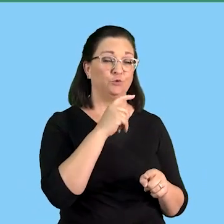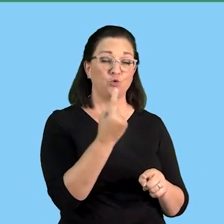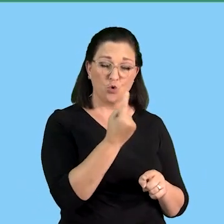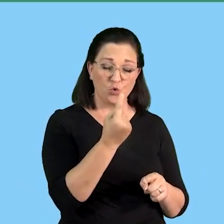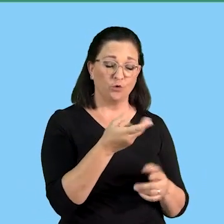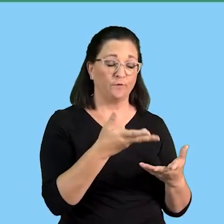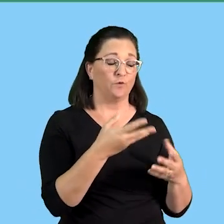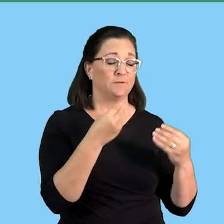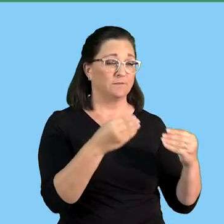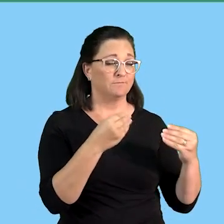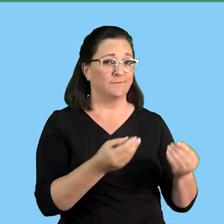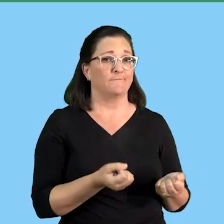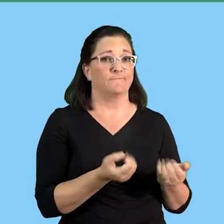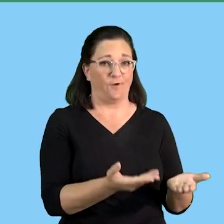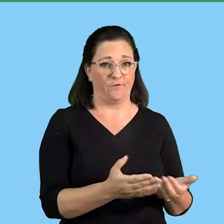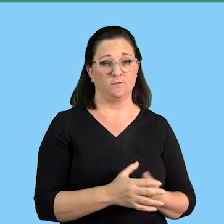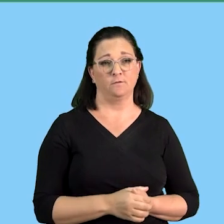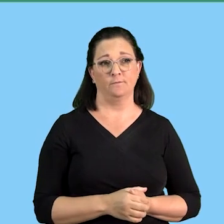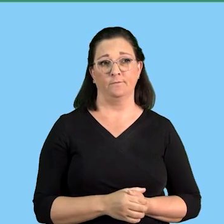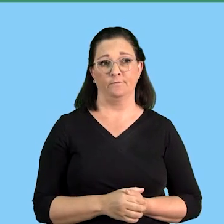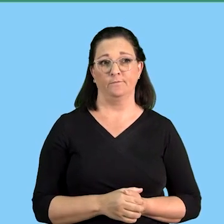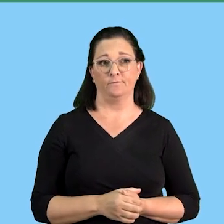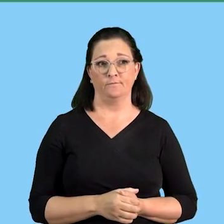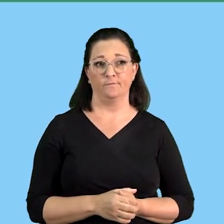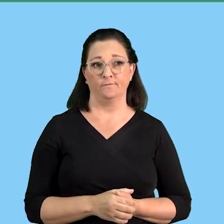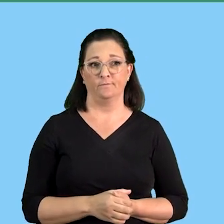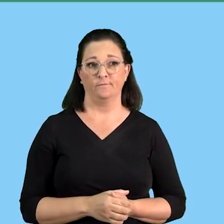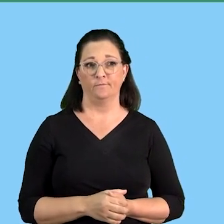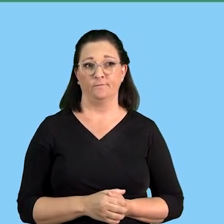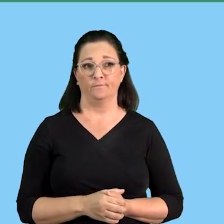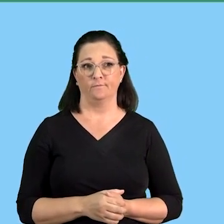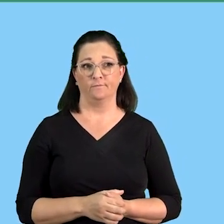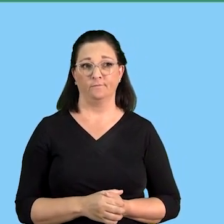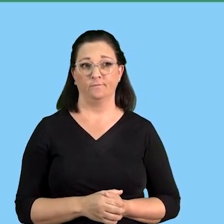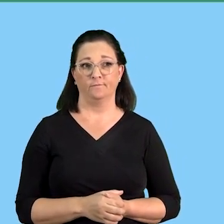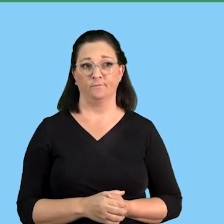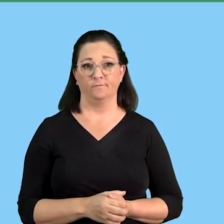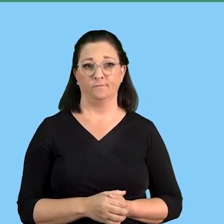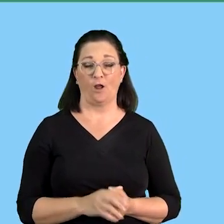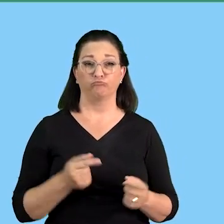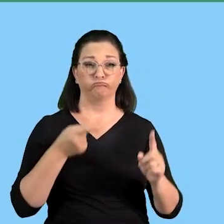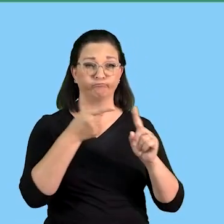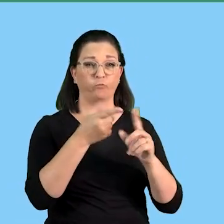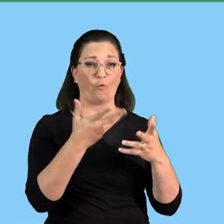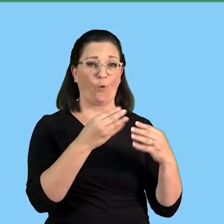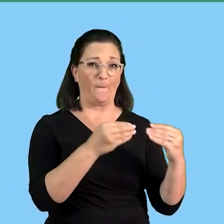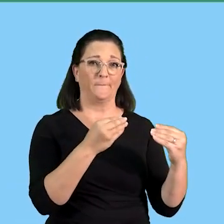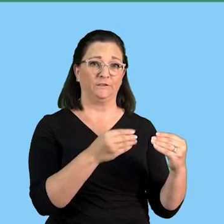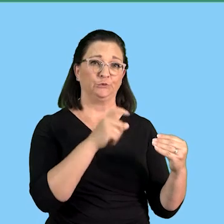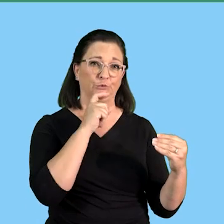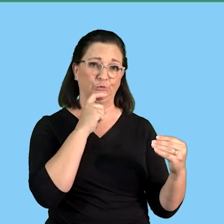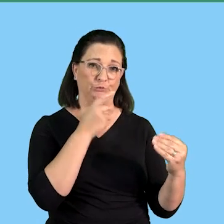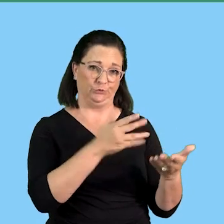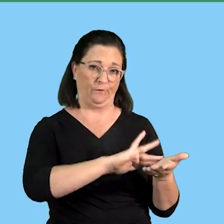the primary objective for the organization or the goals of the